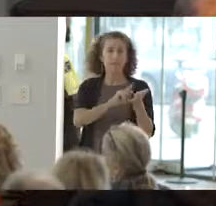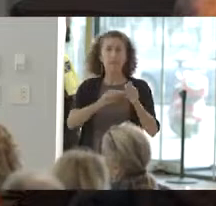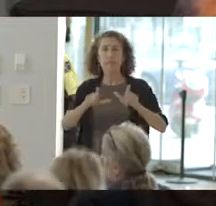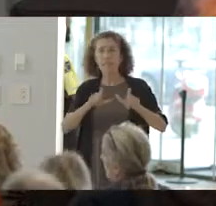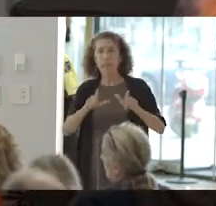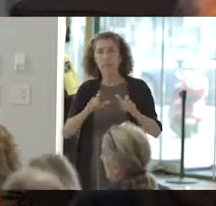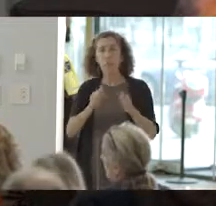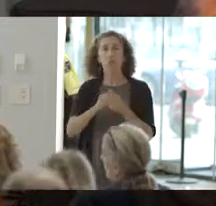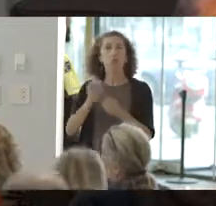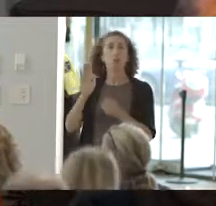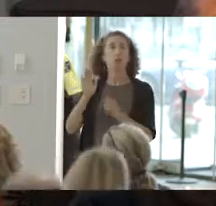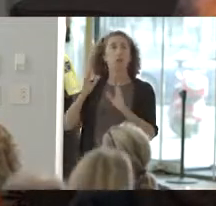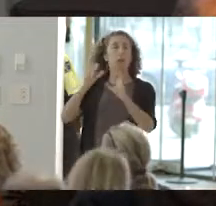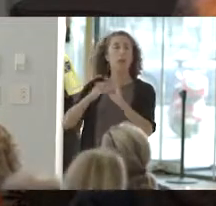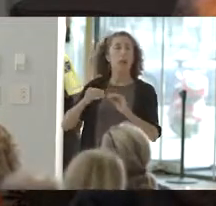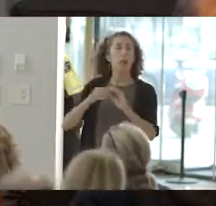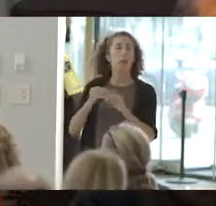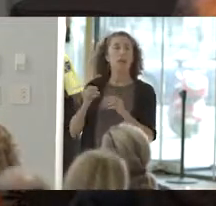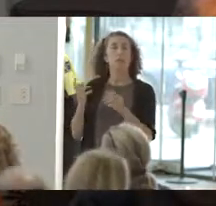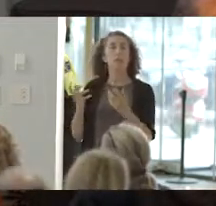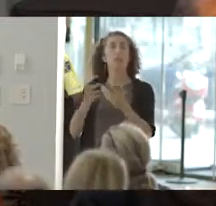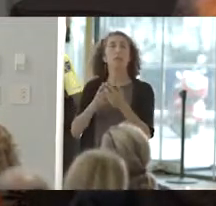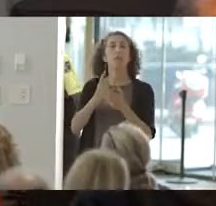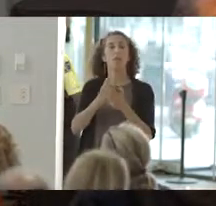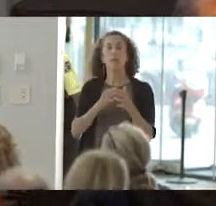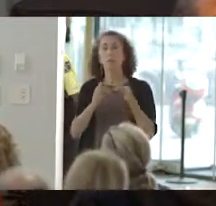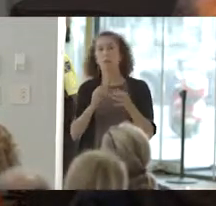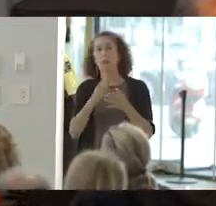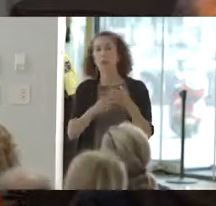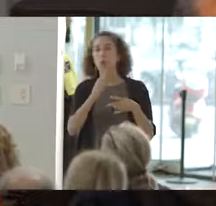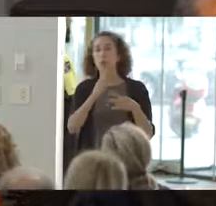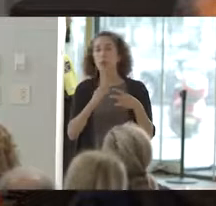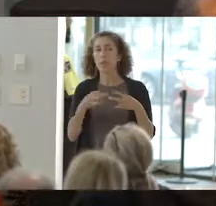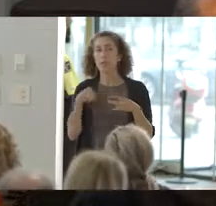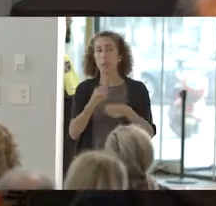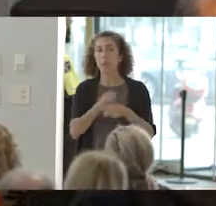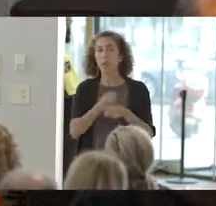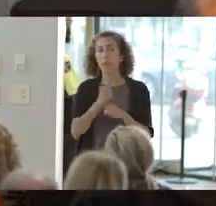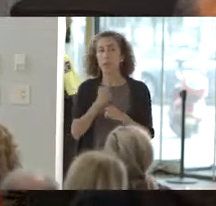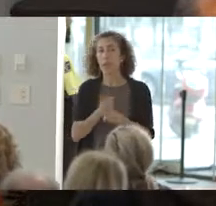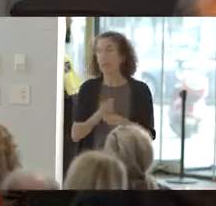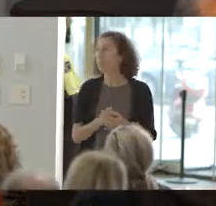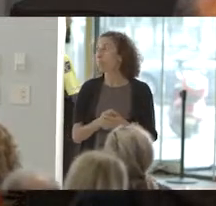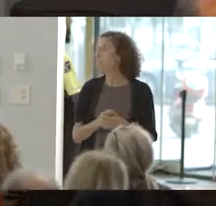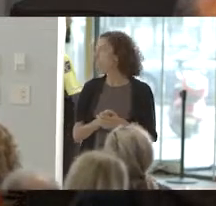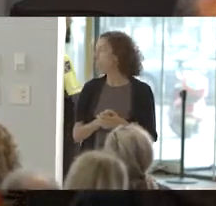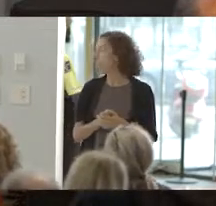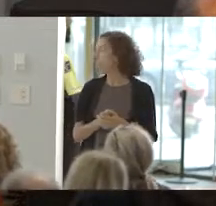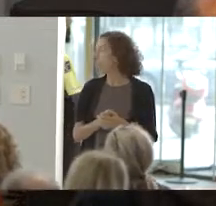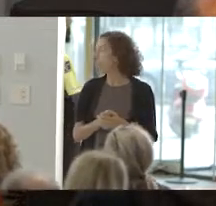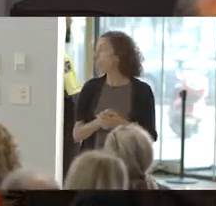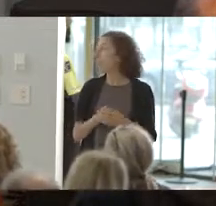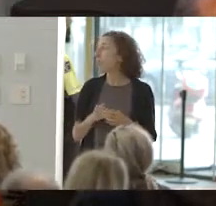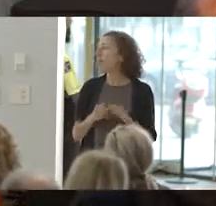into some of the choices that we've made in some of the concepts that you'll be seeing. Generally, what you'll see is we'll go by reach. So we'll start from reach